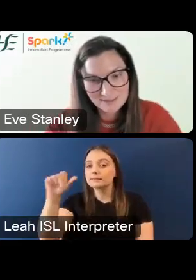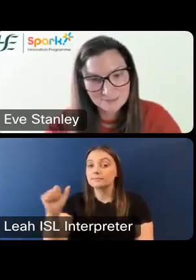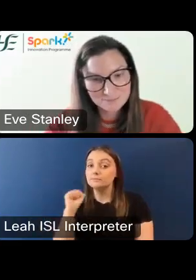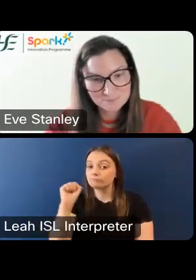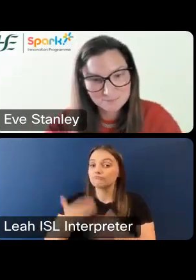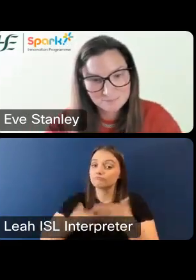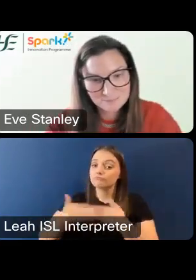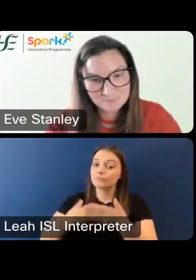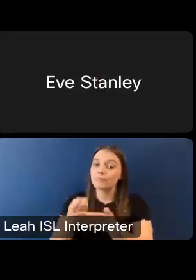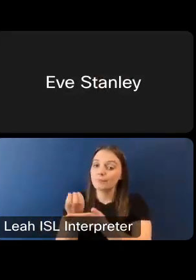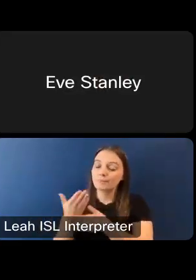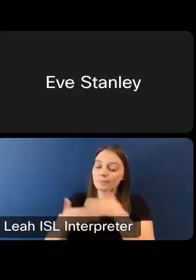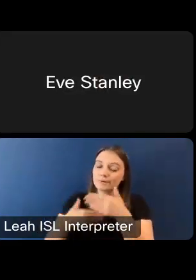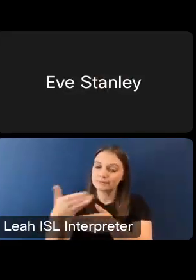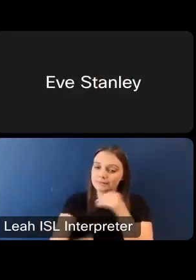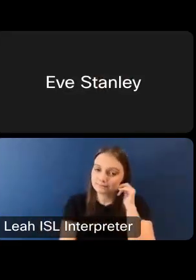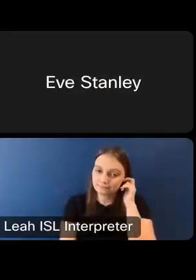process. Thank you.